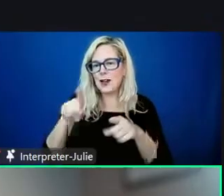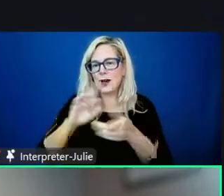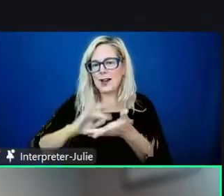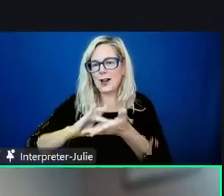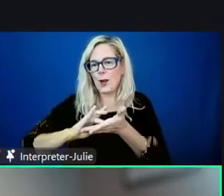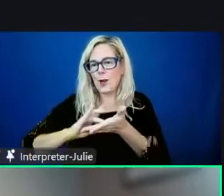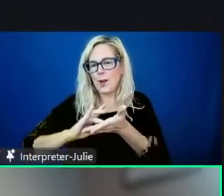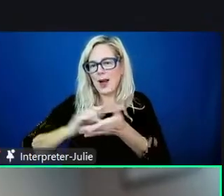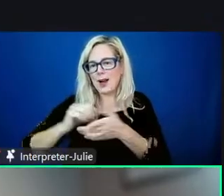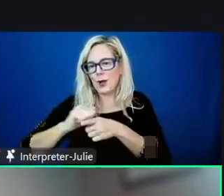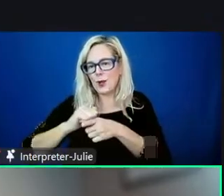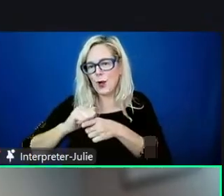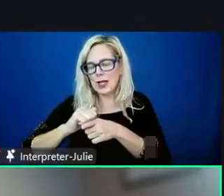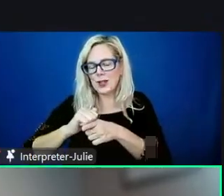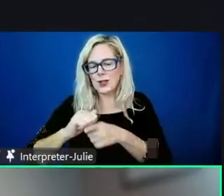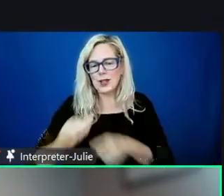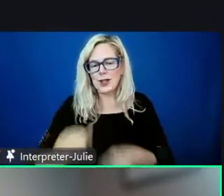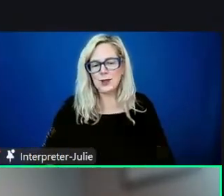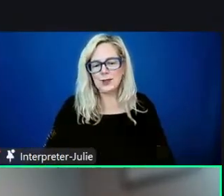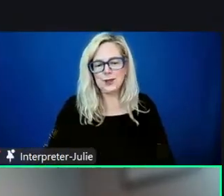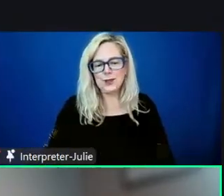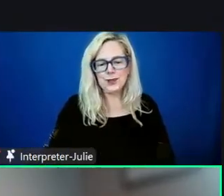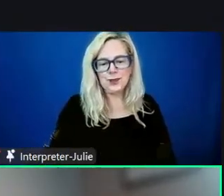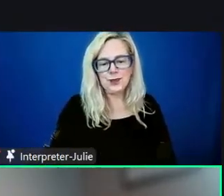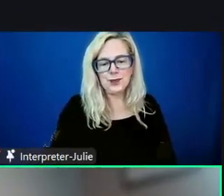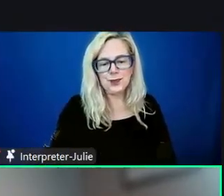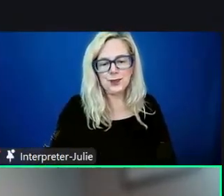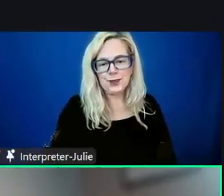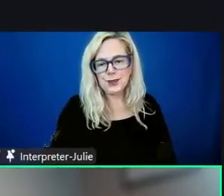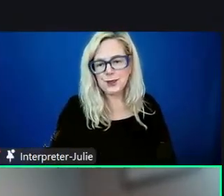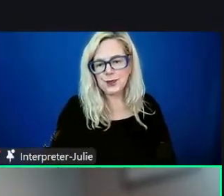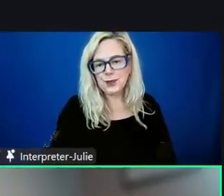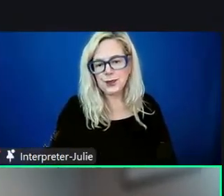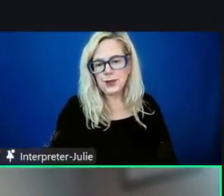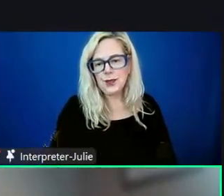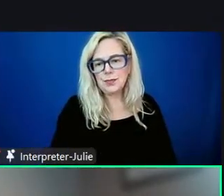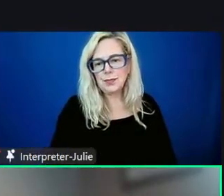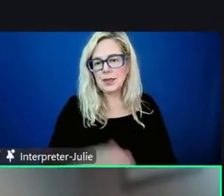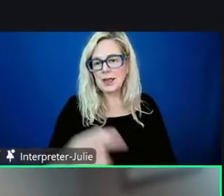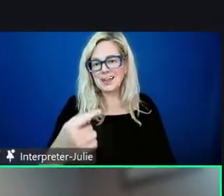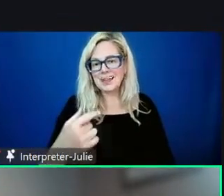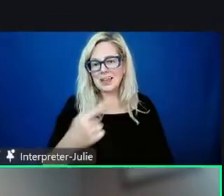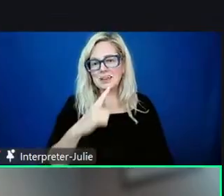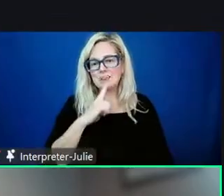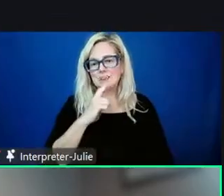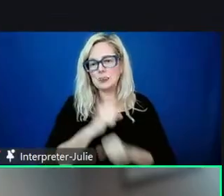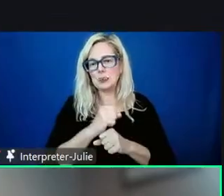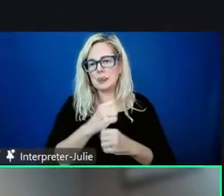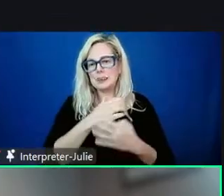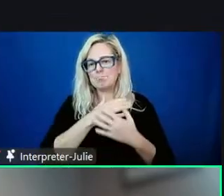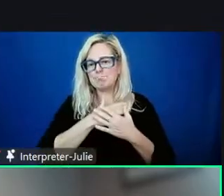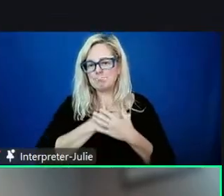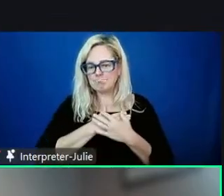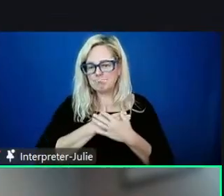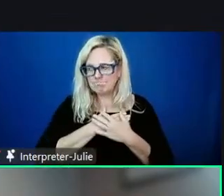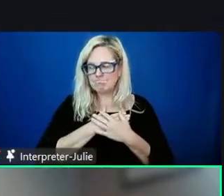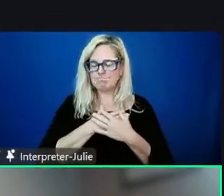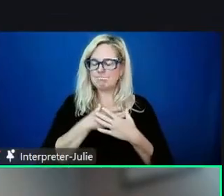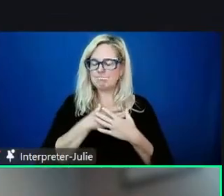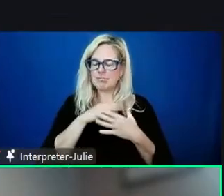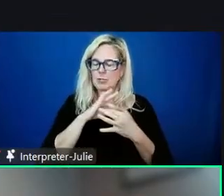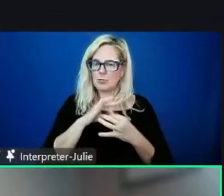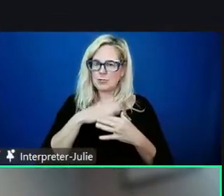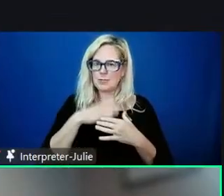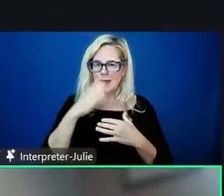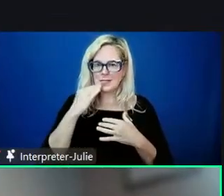dear to my heart as one of the first medical students who had any accommodations in the clinical portion of medical school